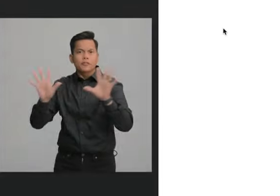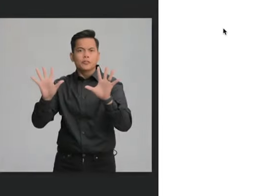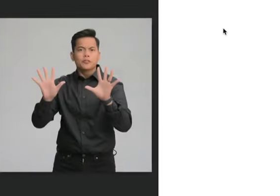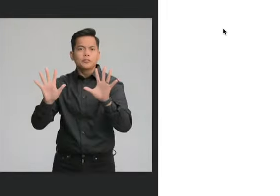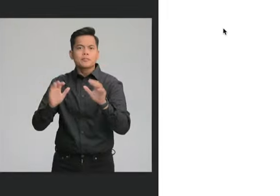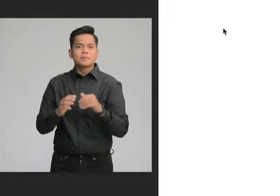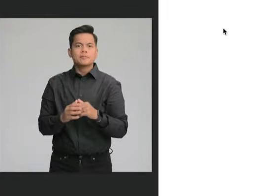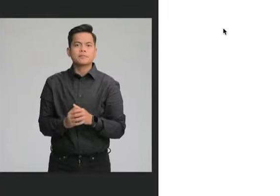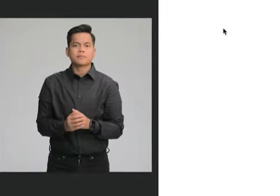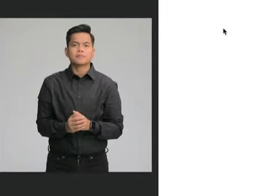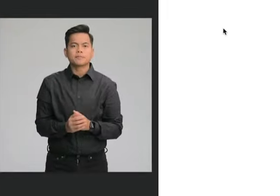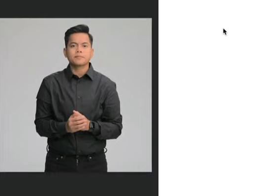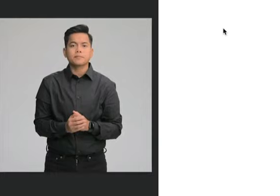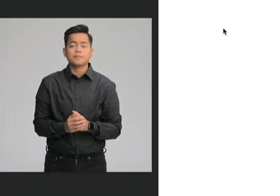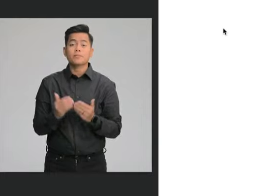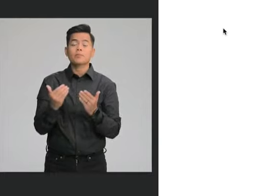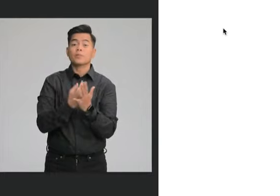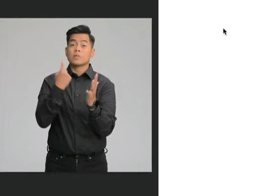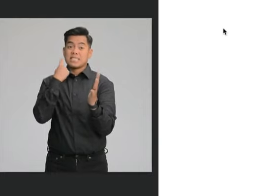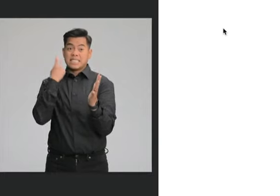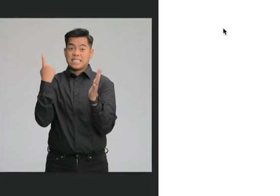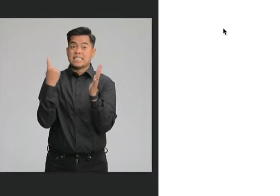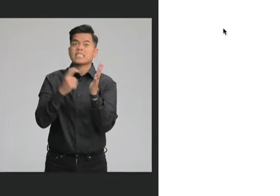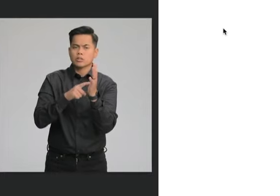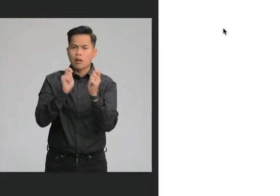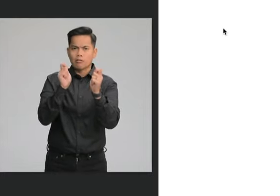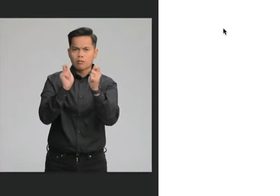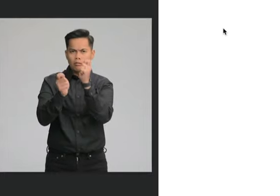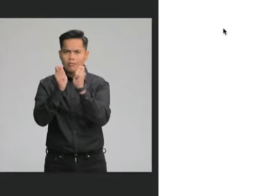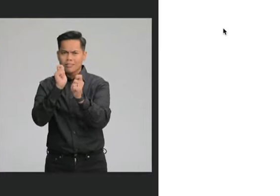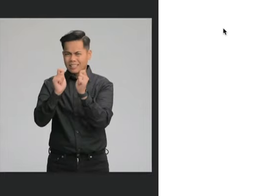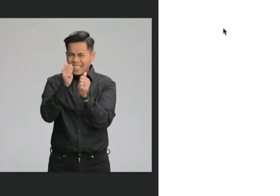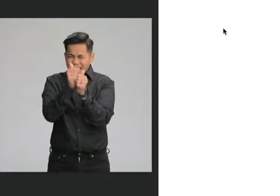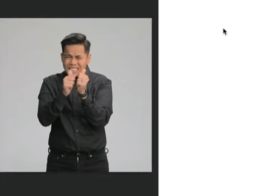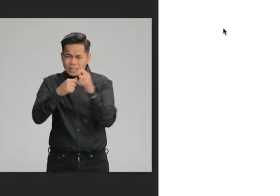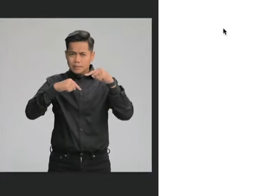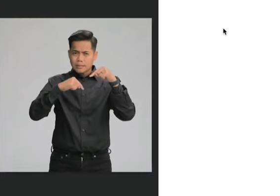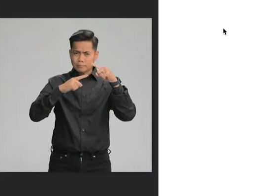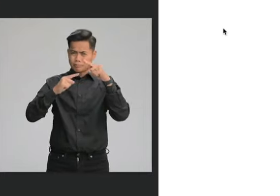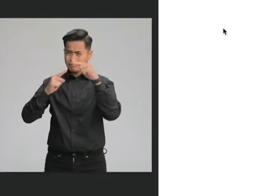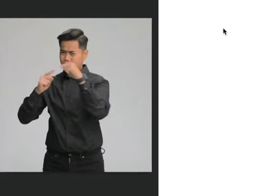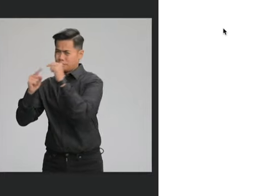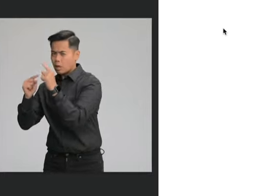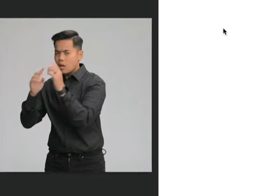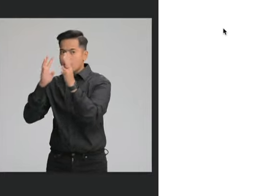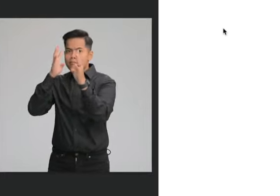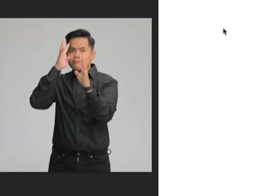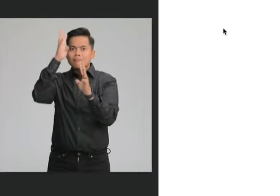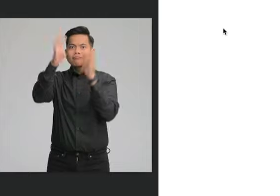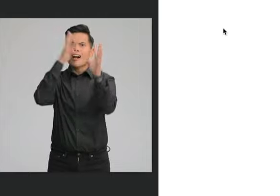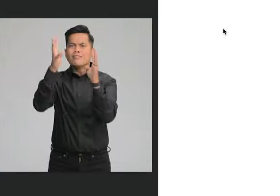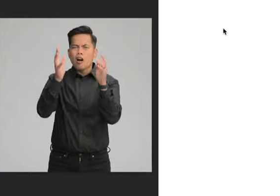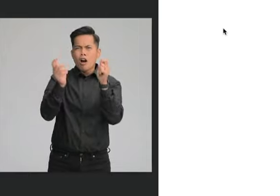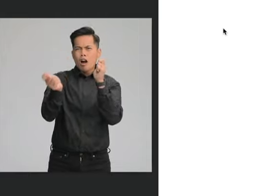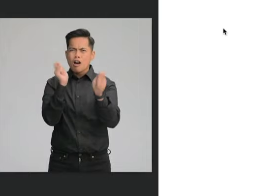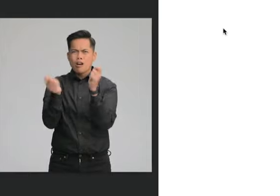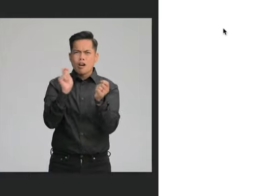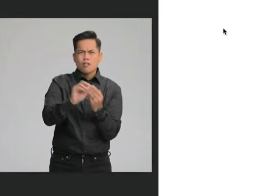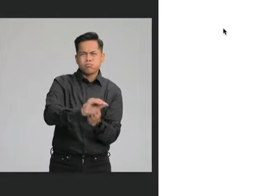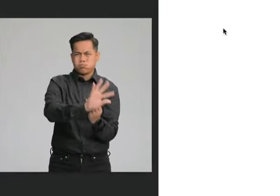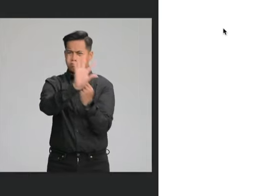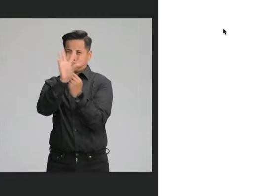mean, that does look good. I don't like the edit. The new sensor can optimize for detail, using each pixel individually,